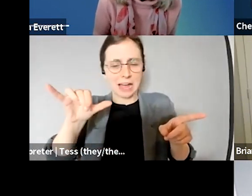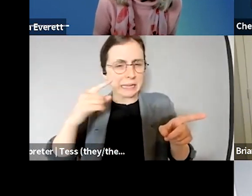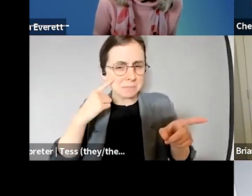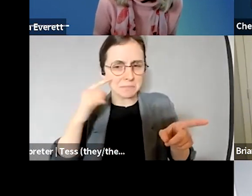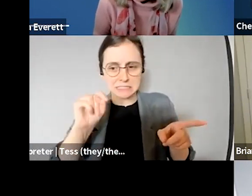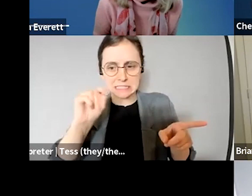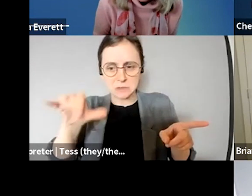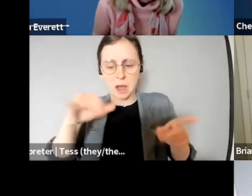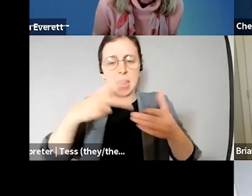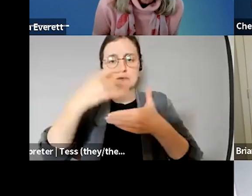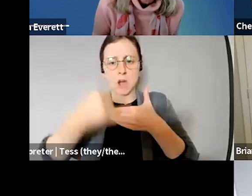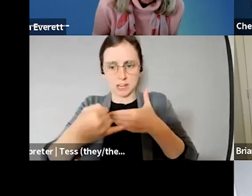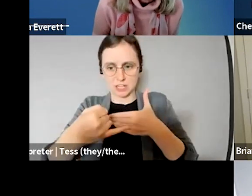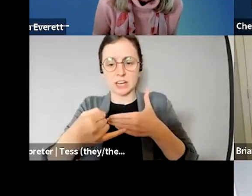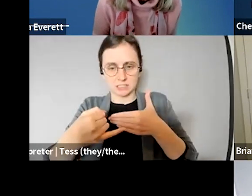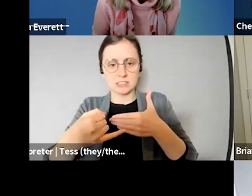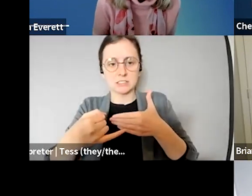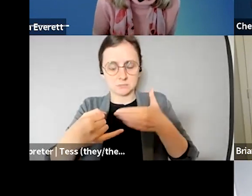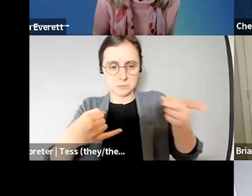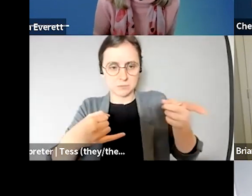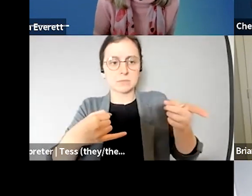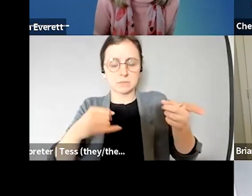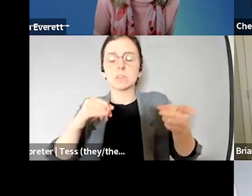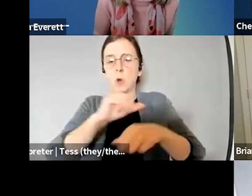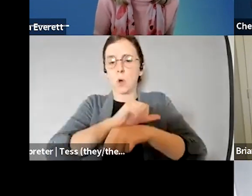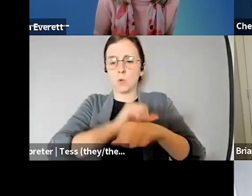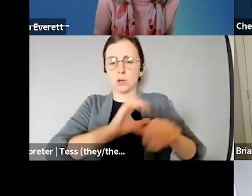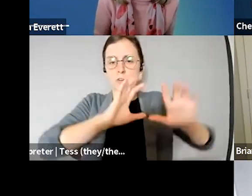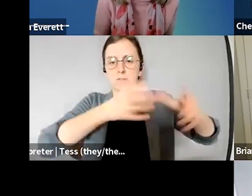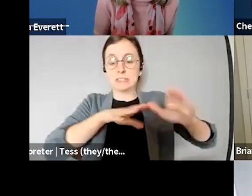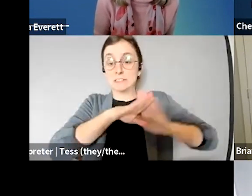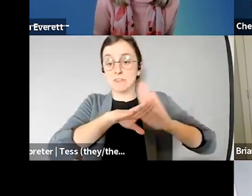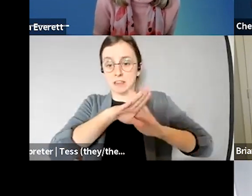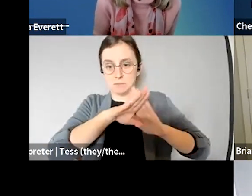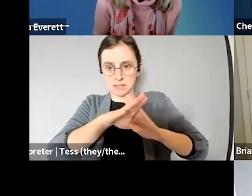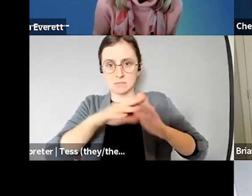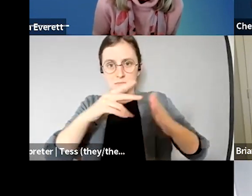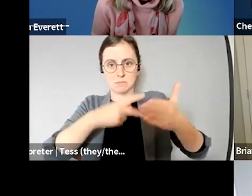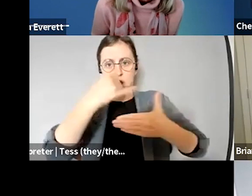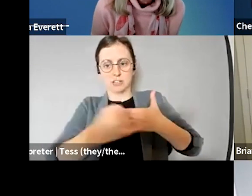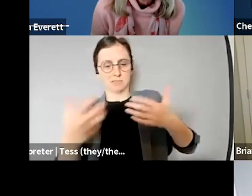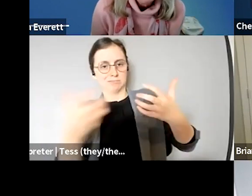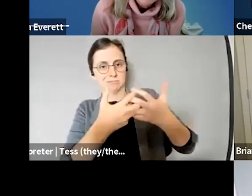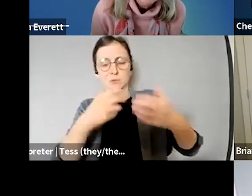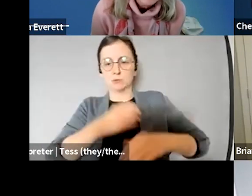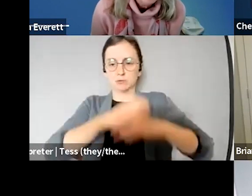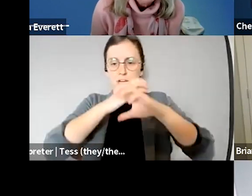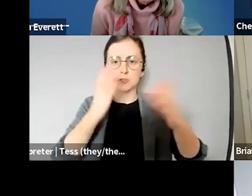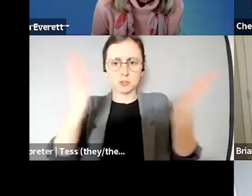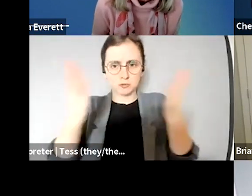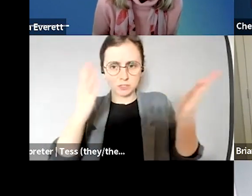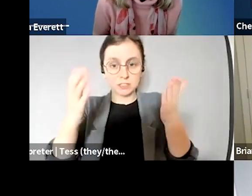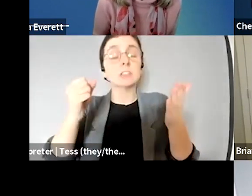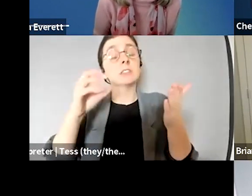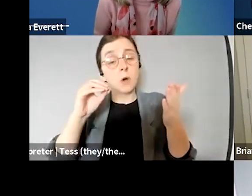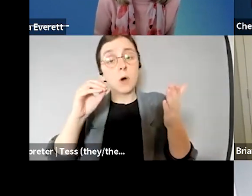the workforce development projects related to crisis services. So there are, it's smaller and